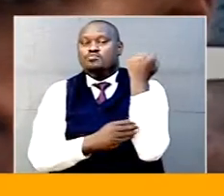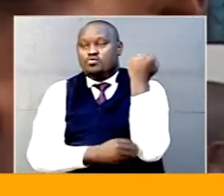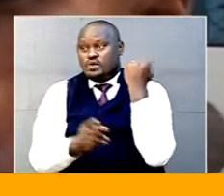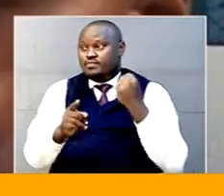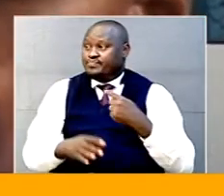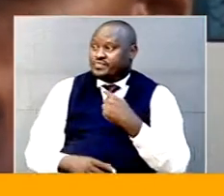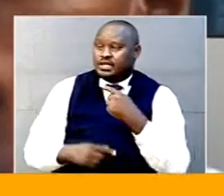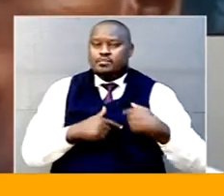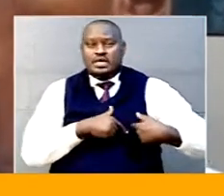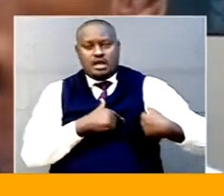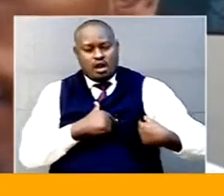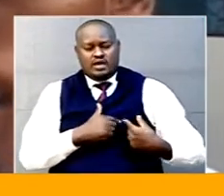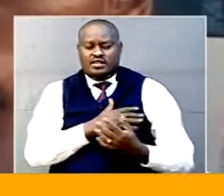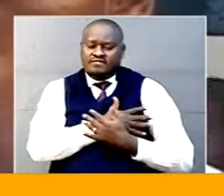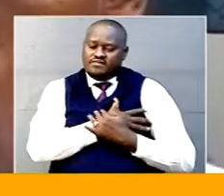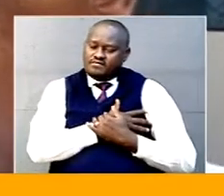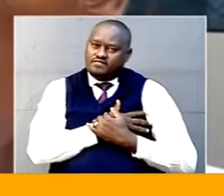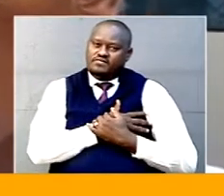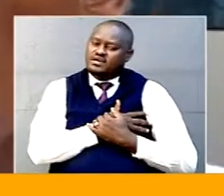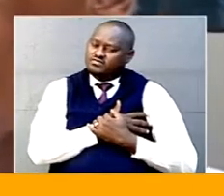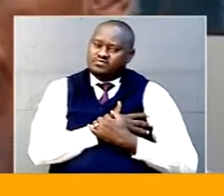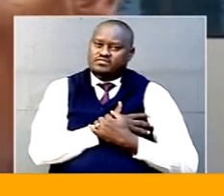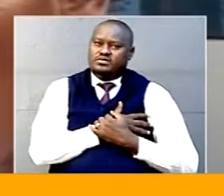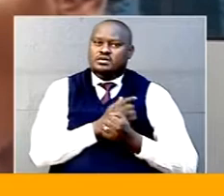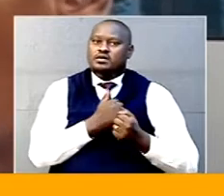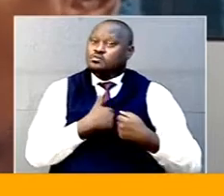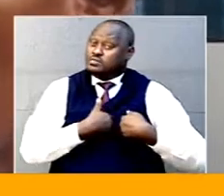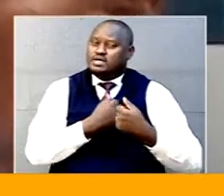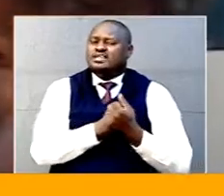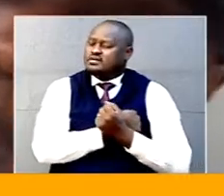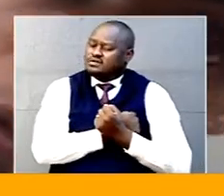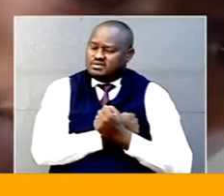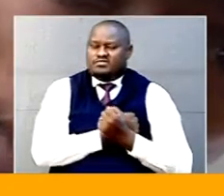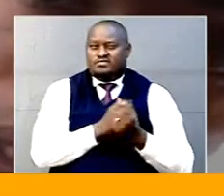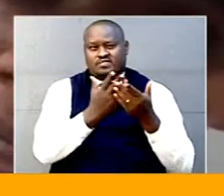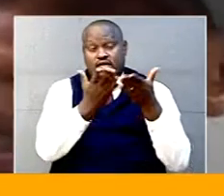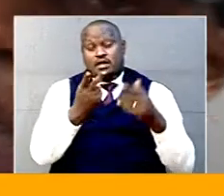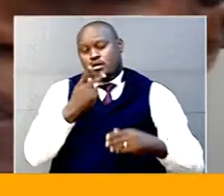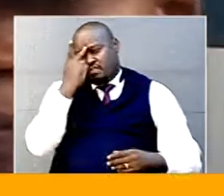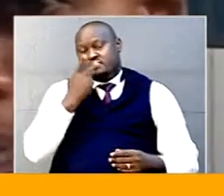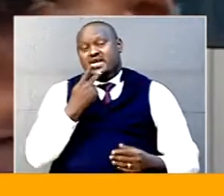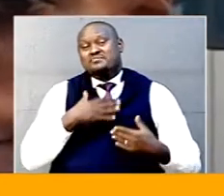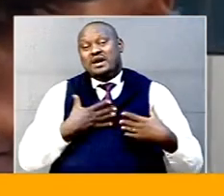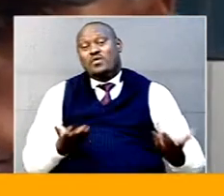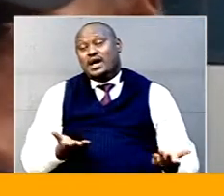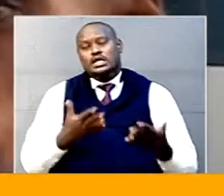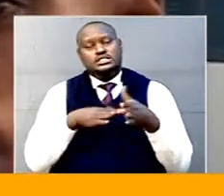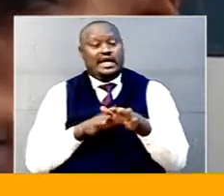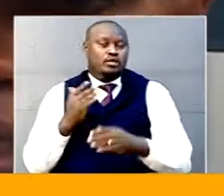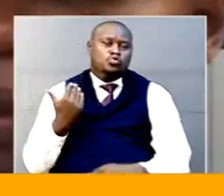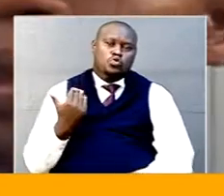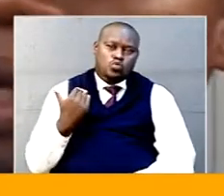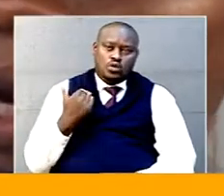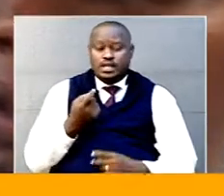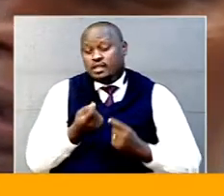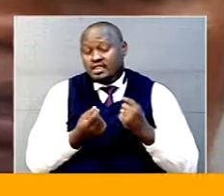passion in me. I love people. I'm also an orphan. I give back to the small. These